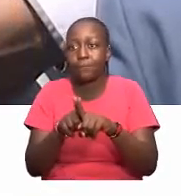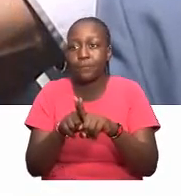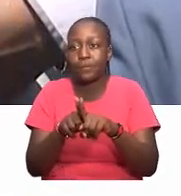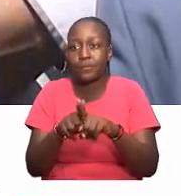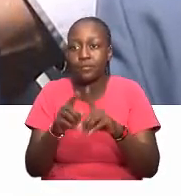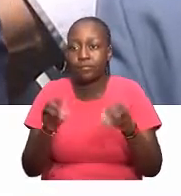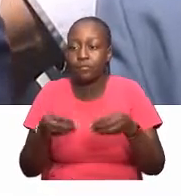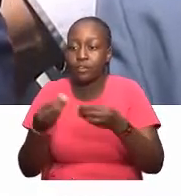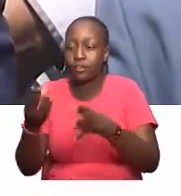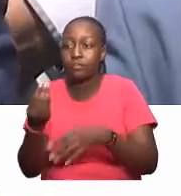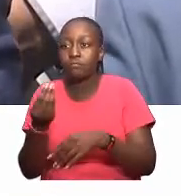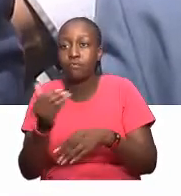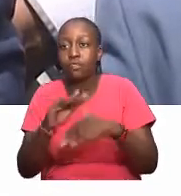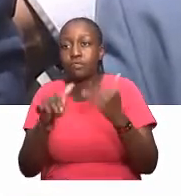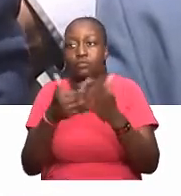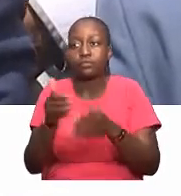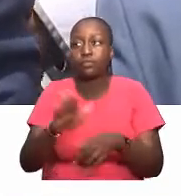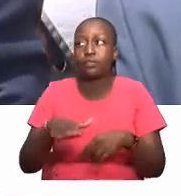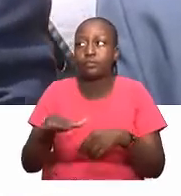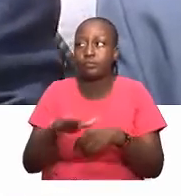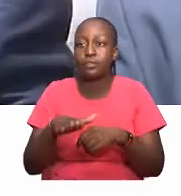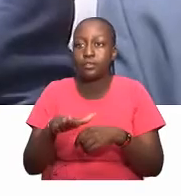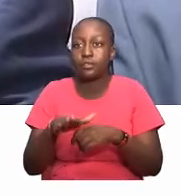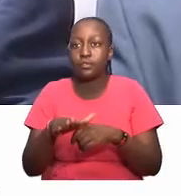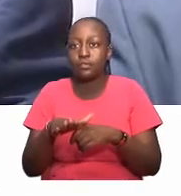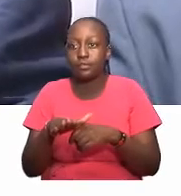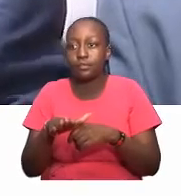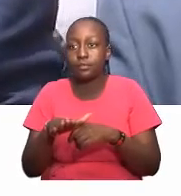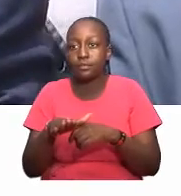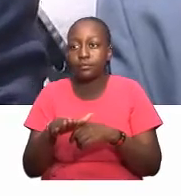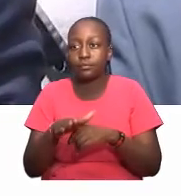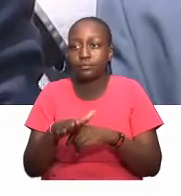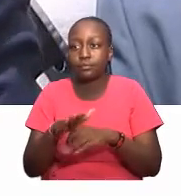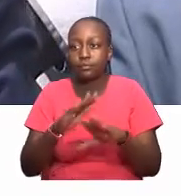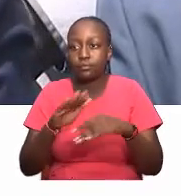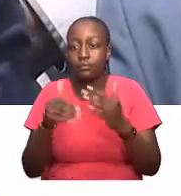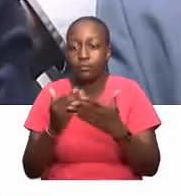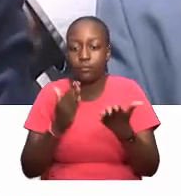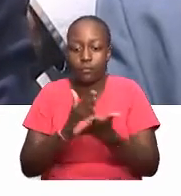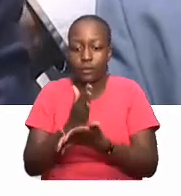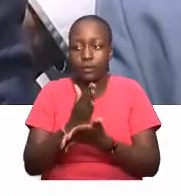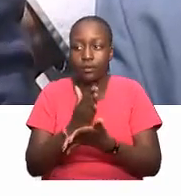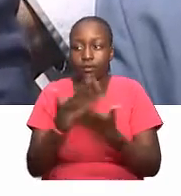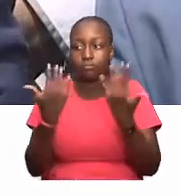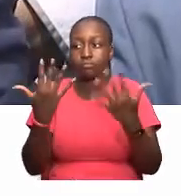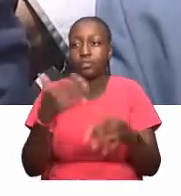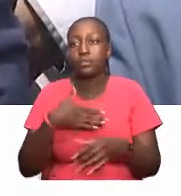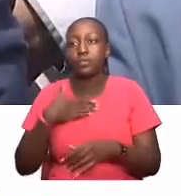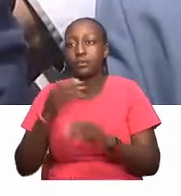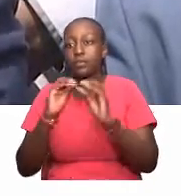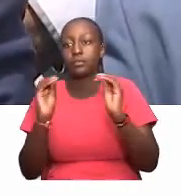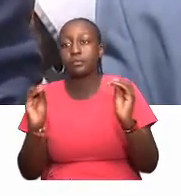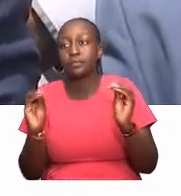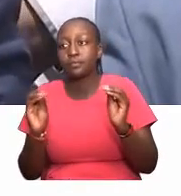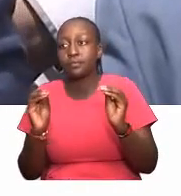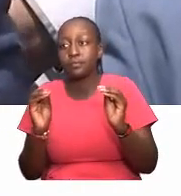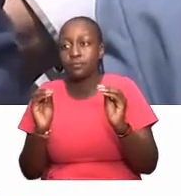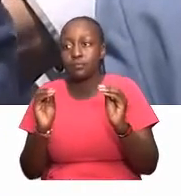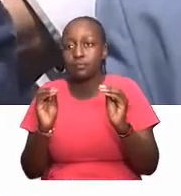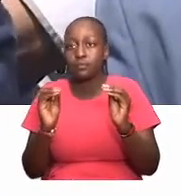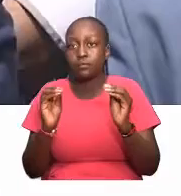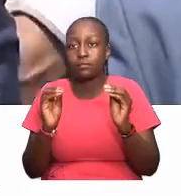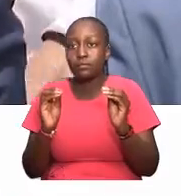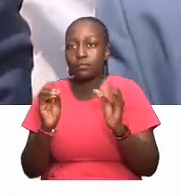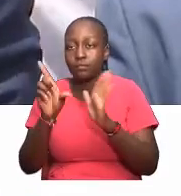delivered. The issues of governor and the things that he's going through are not in our hands. There's nothing we can do about that. These are matters of